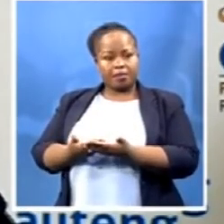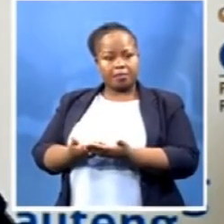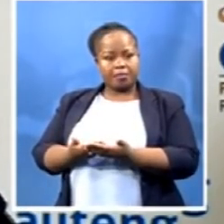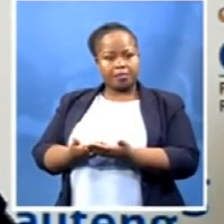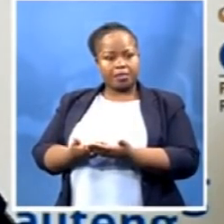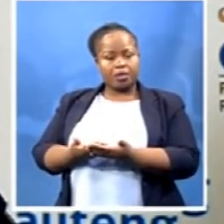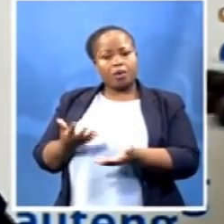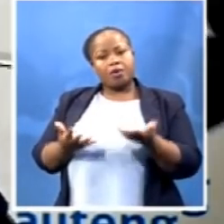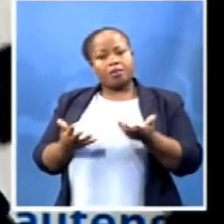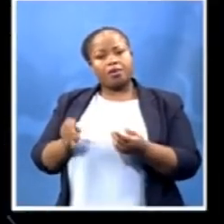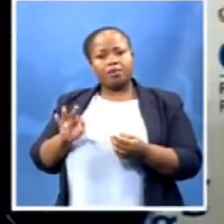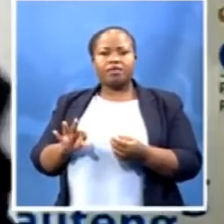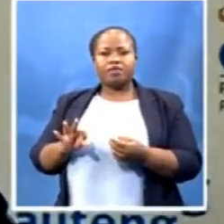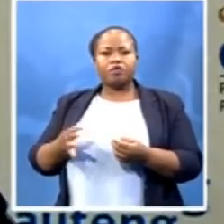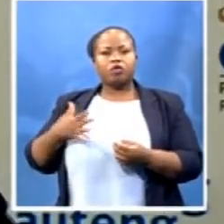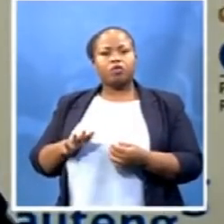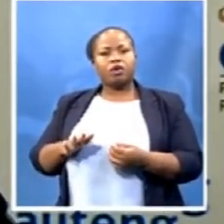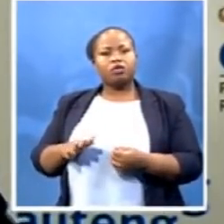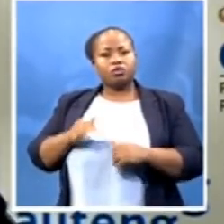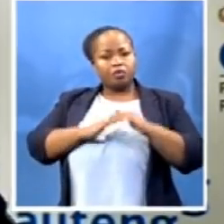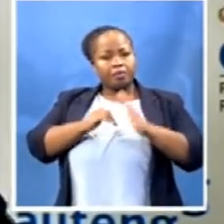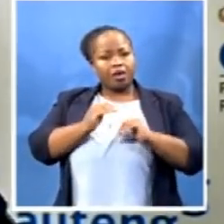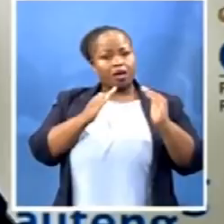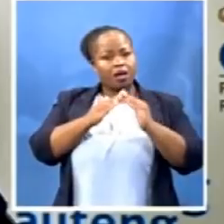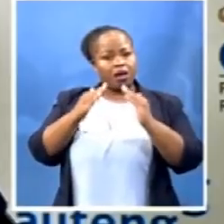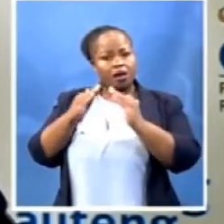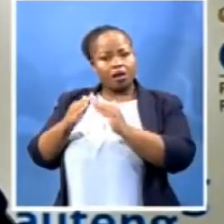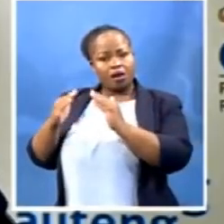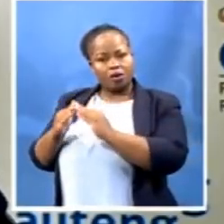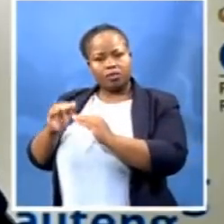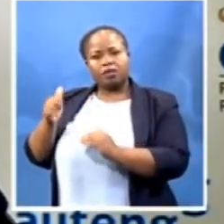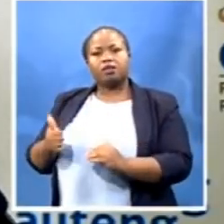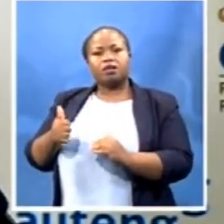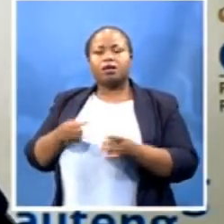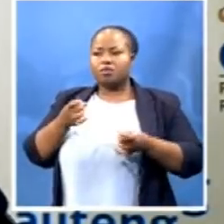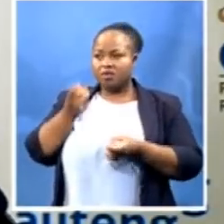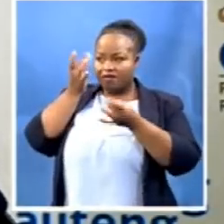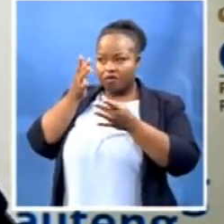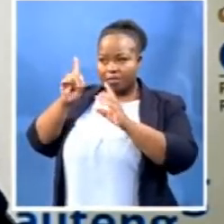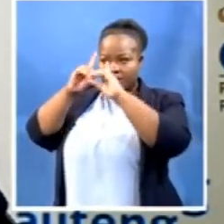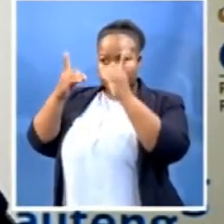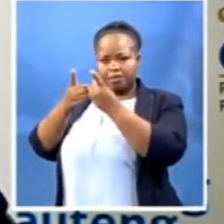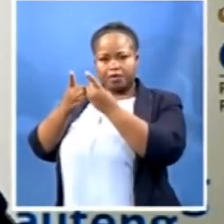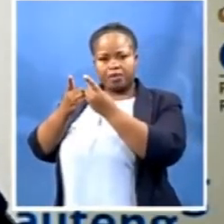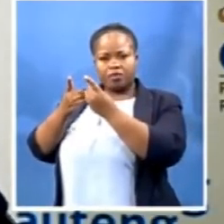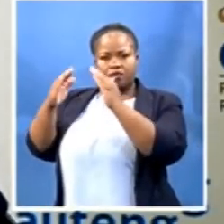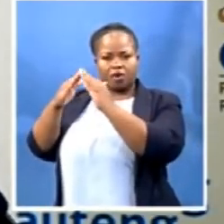human settlements, we then pass it over to the Department of Human Settlements for that purpose. We also enter into